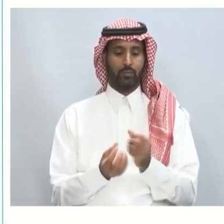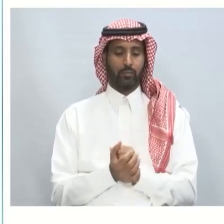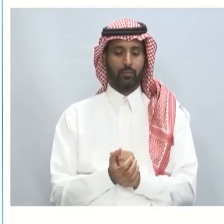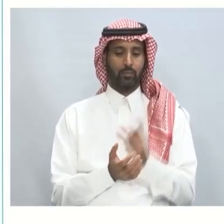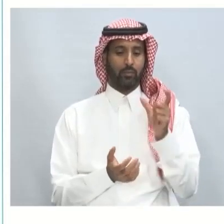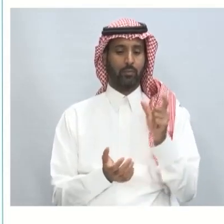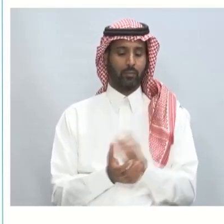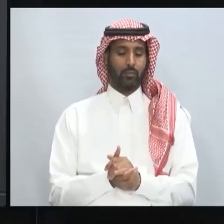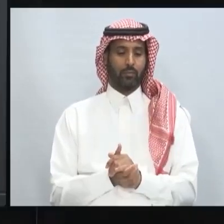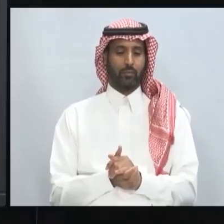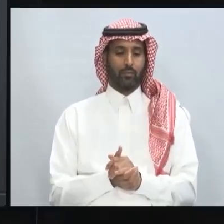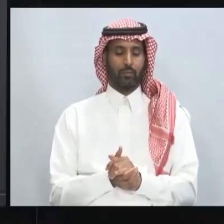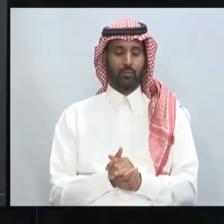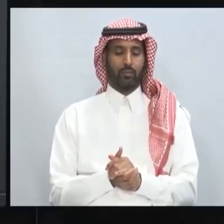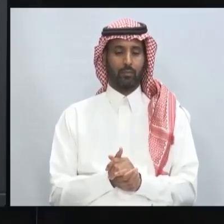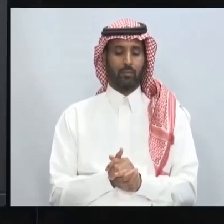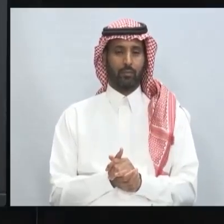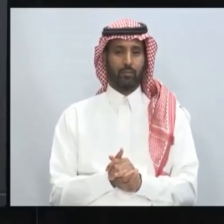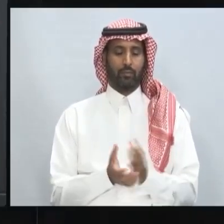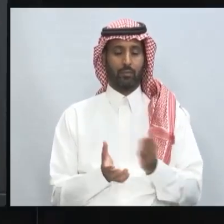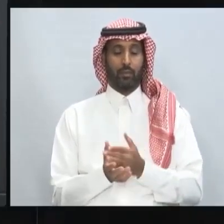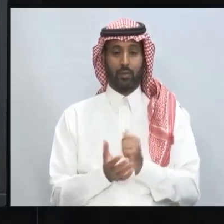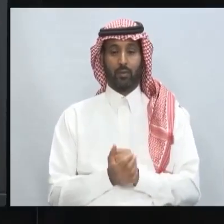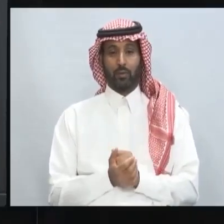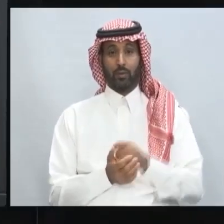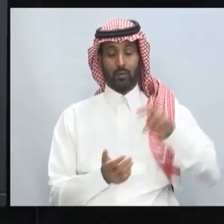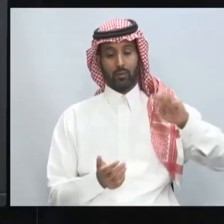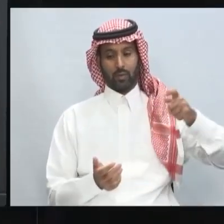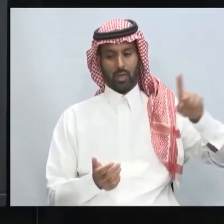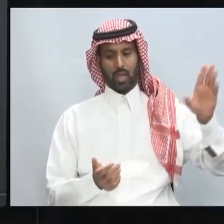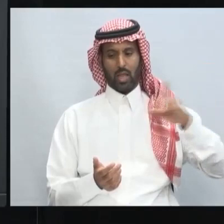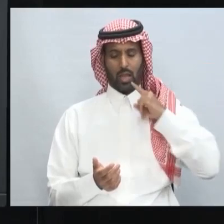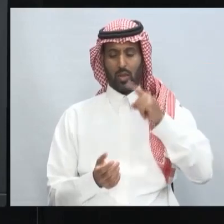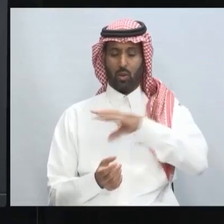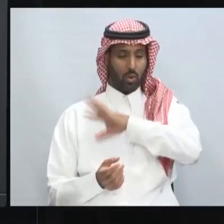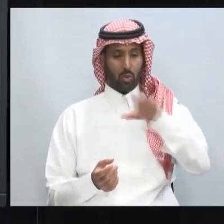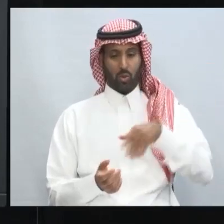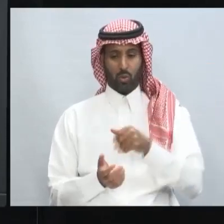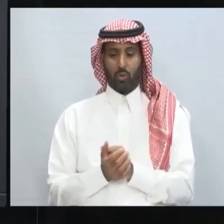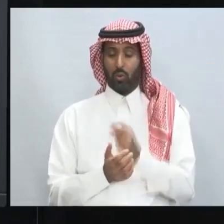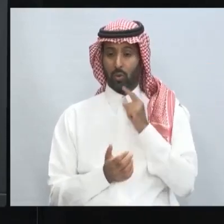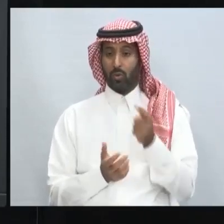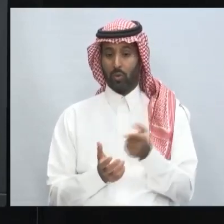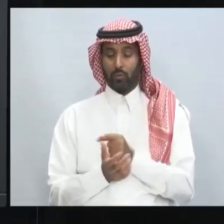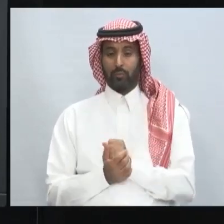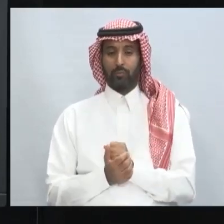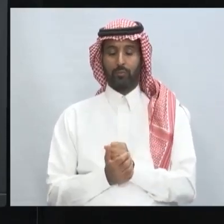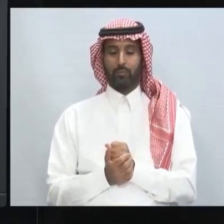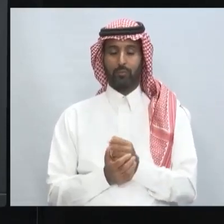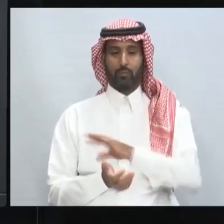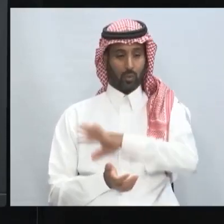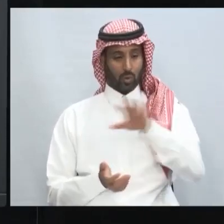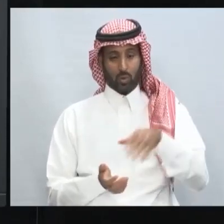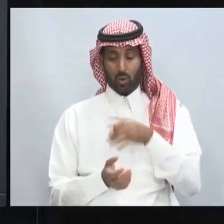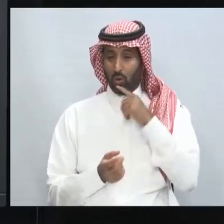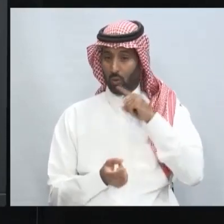of the word entire here? Yes, that's correct. It means the whole. When you say the entire world, it